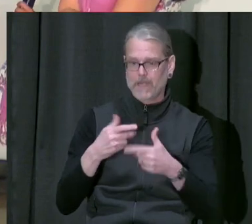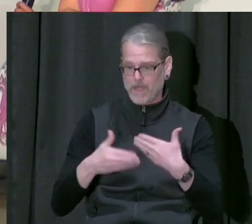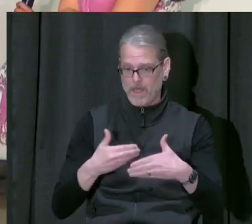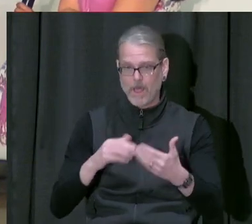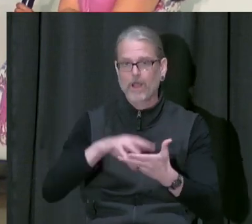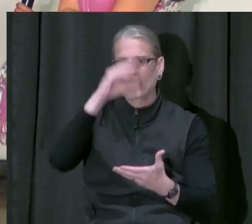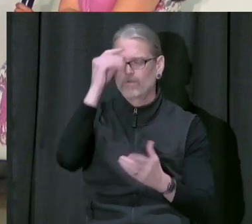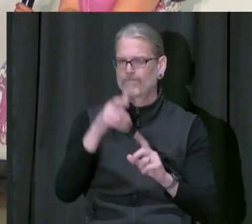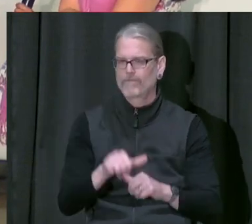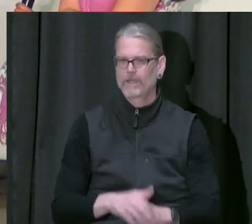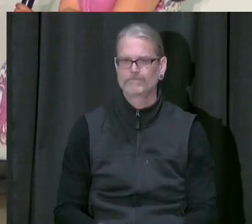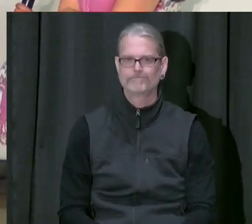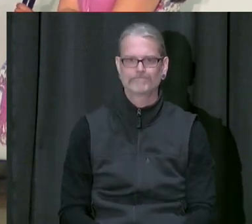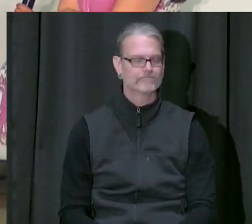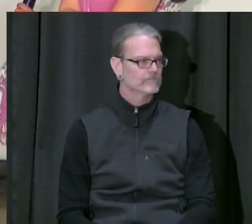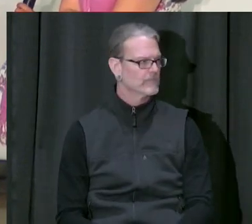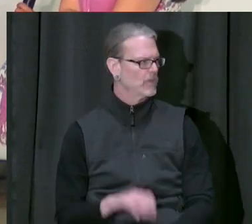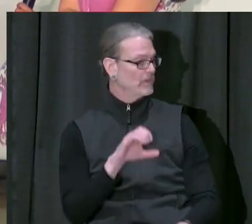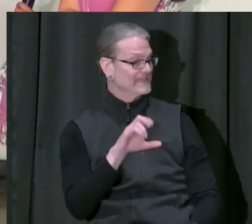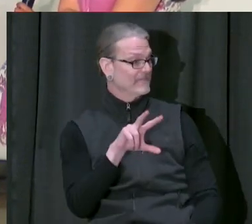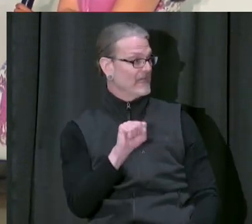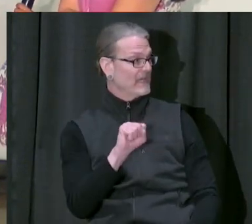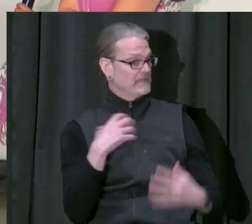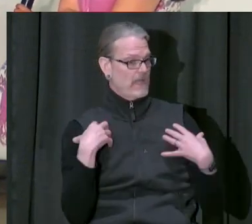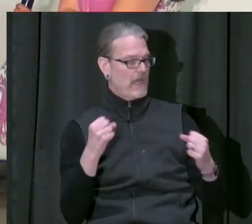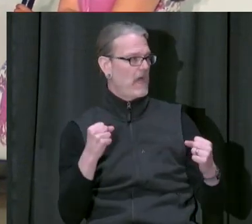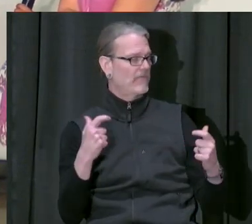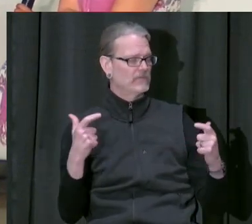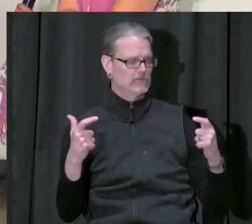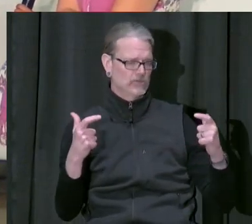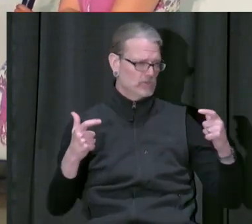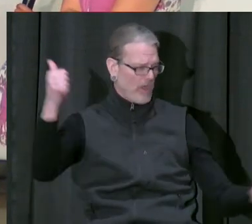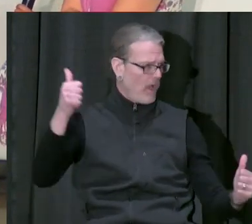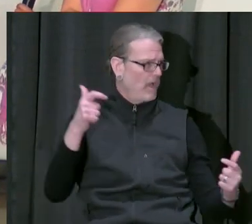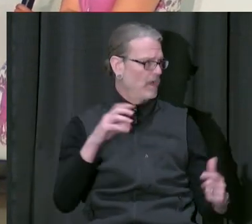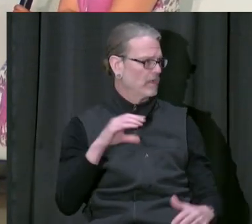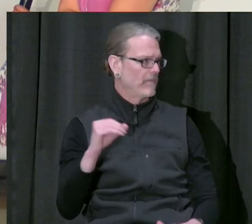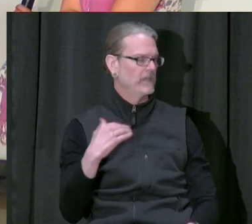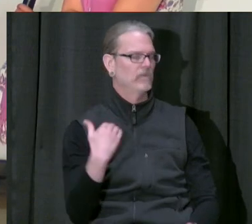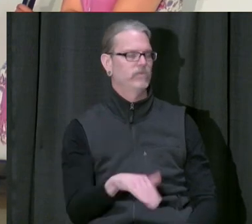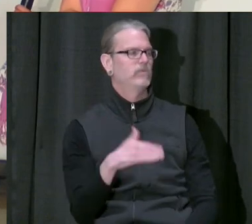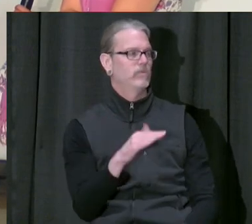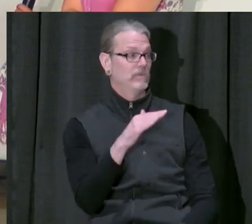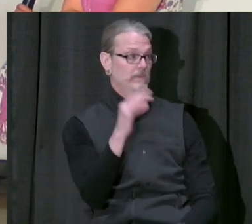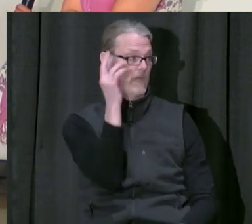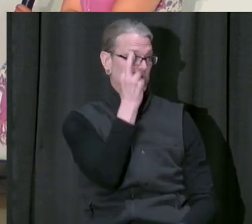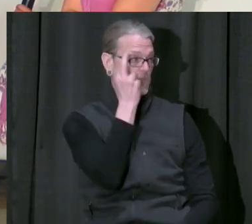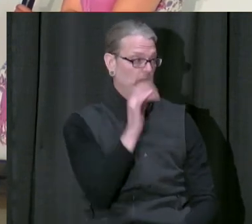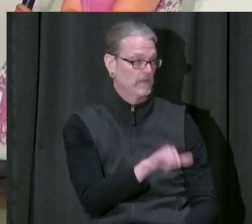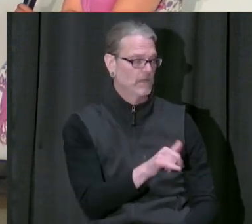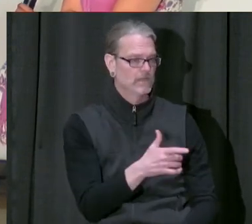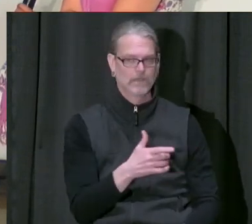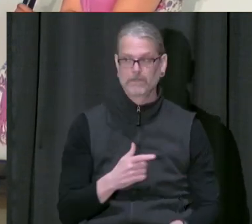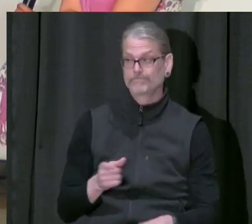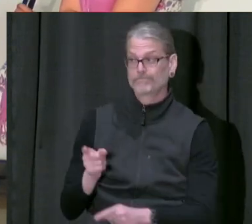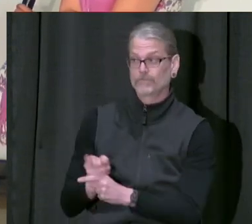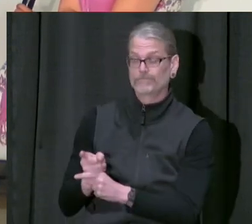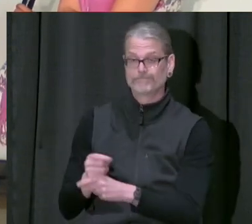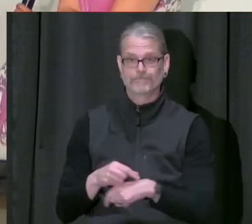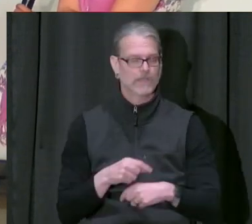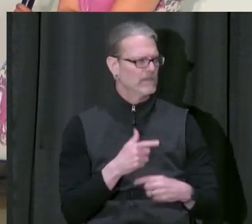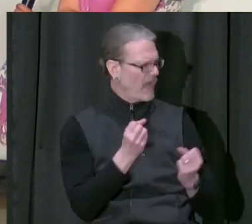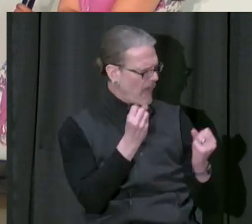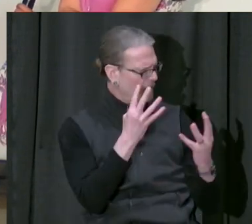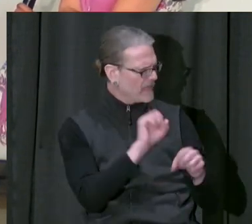CVS Health is a huge company. I mean, I thought at one point Aetna had bought CVS Health. CVS Health bought Aetna. That is correct. Give us how many